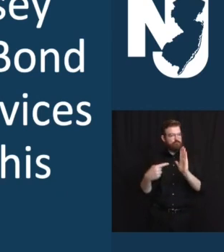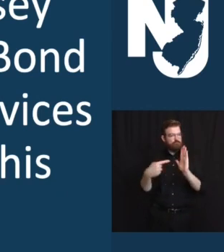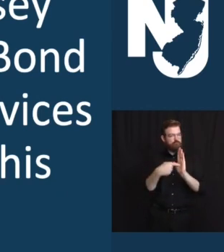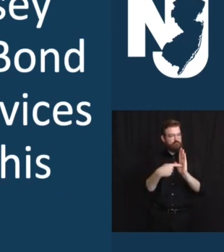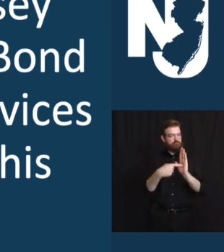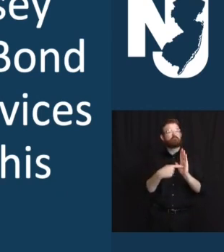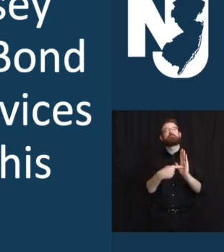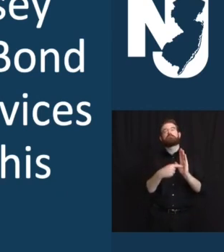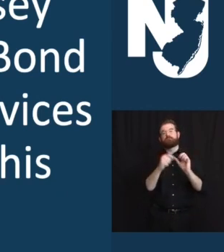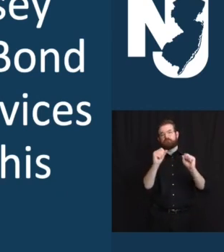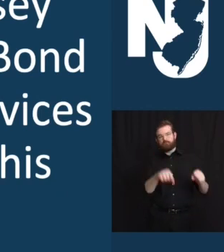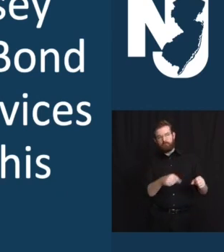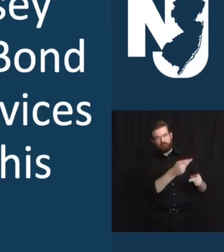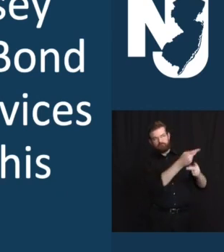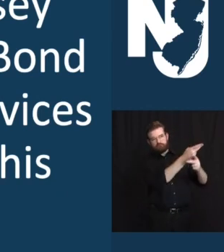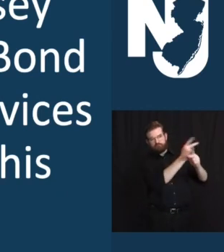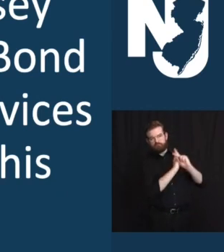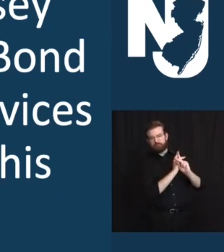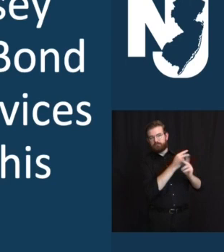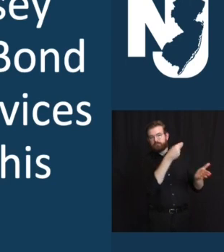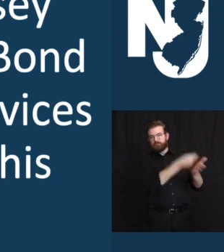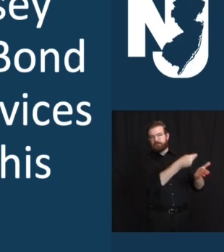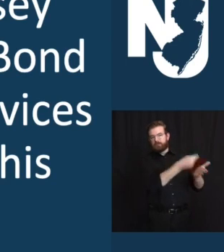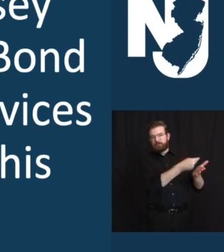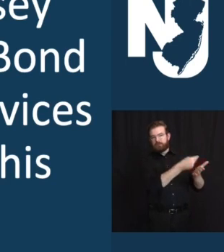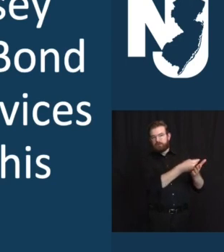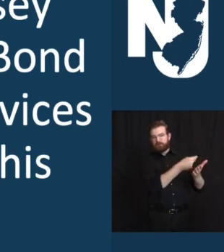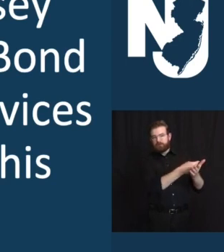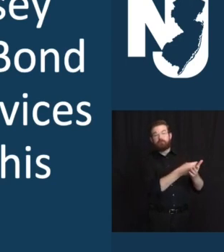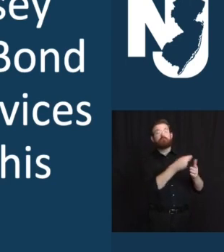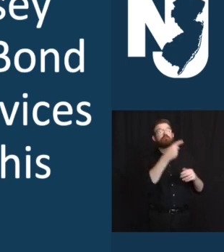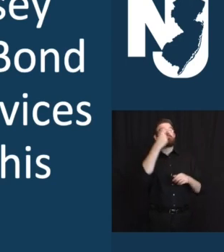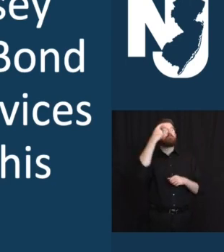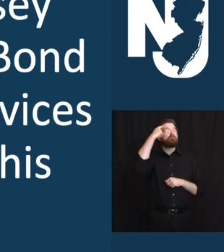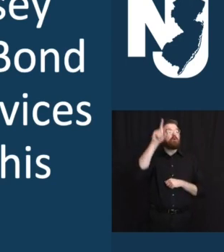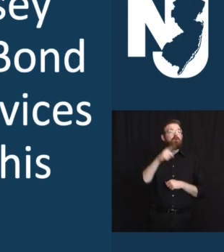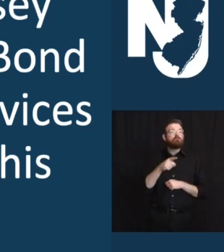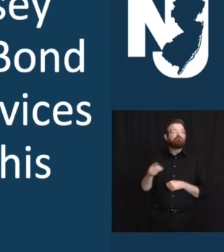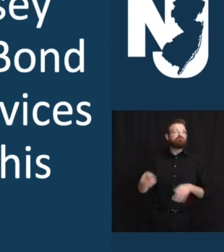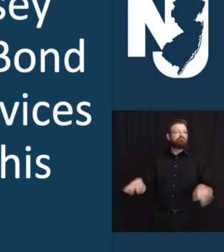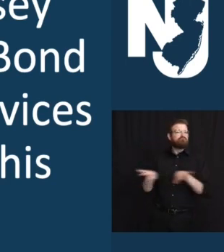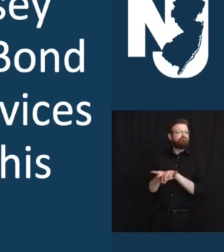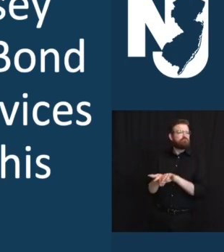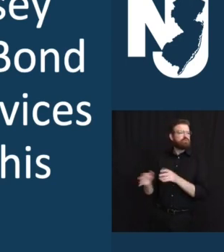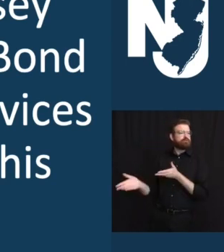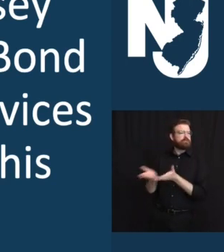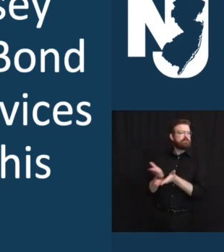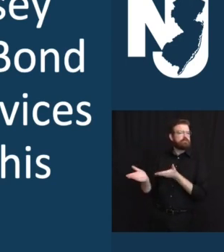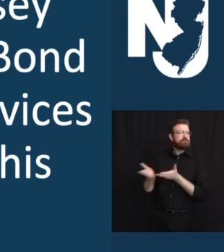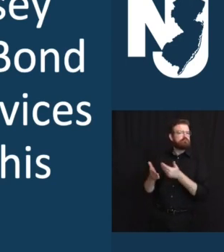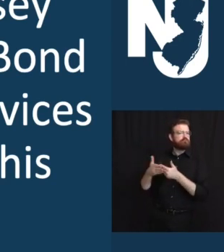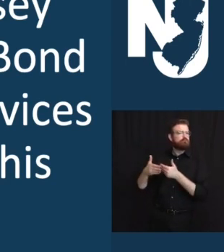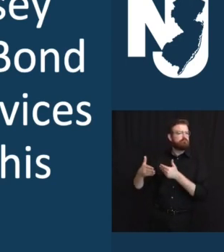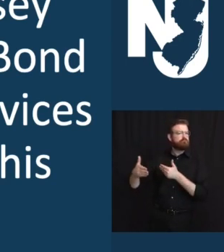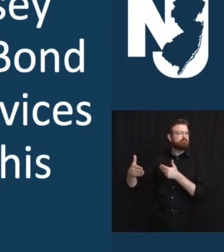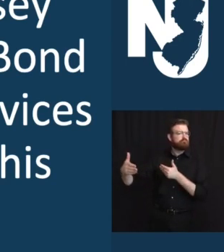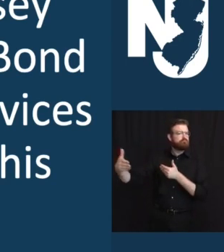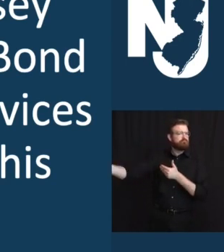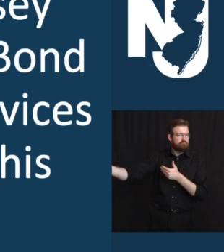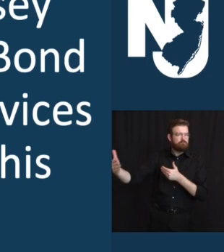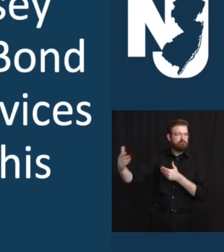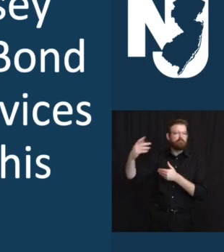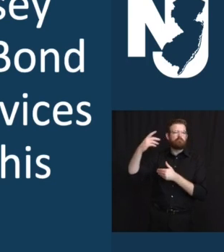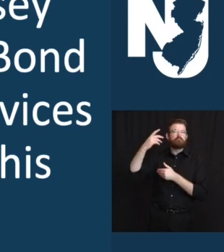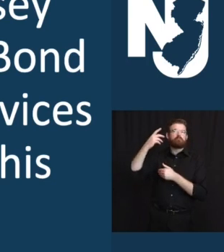secure the core services we will rely upon as we reemerge, or emerge, I should say, from this pandemic.